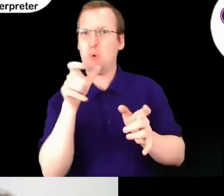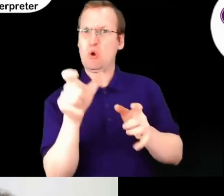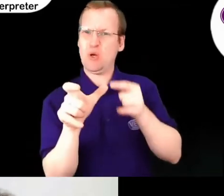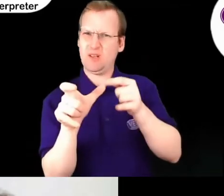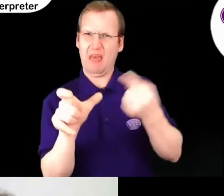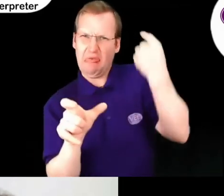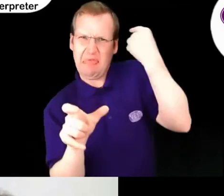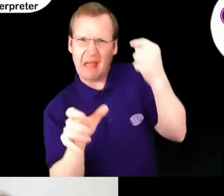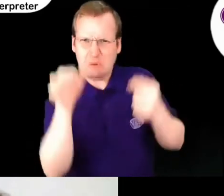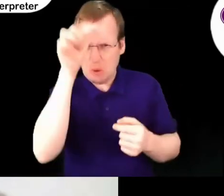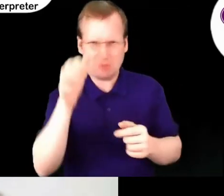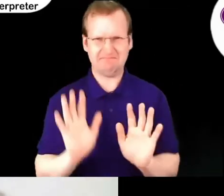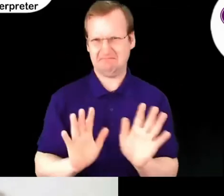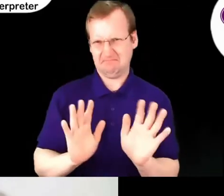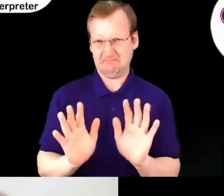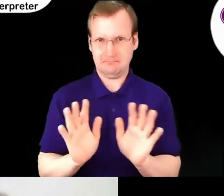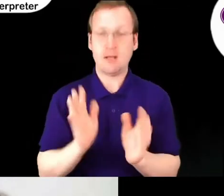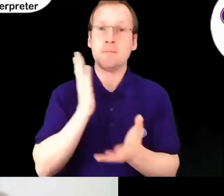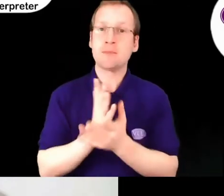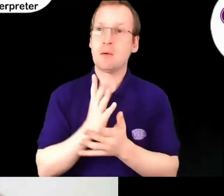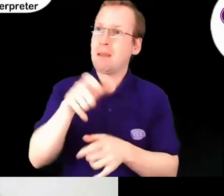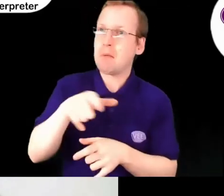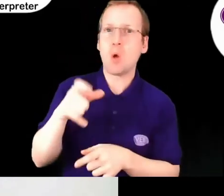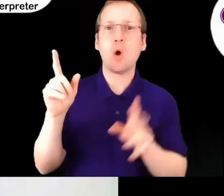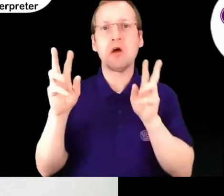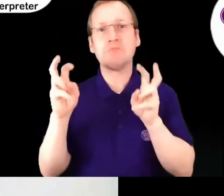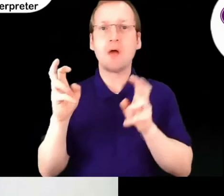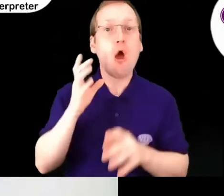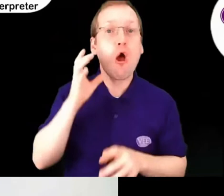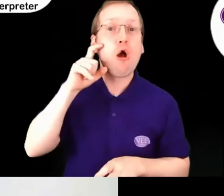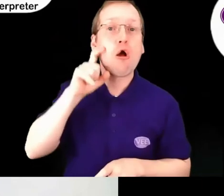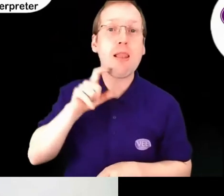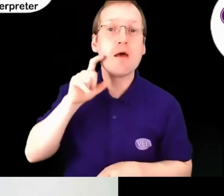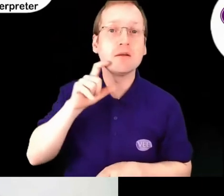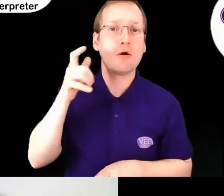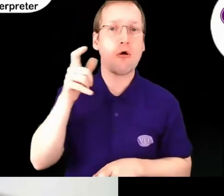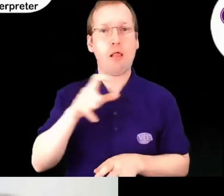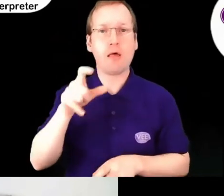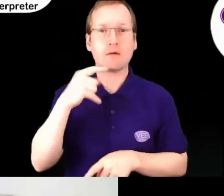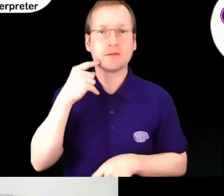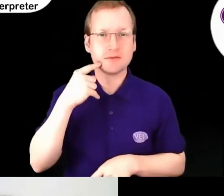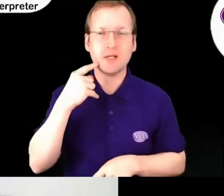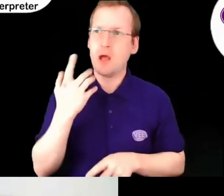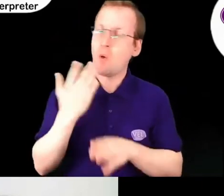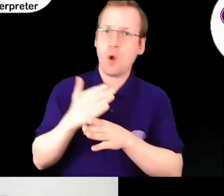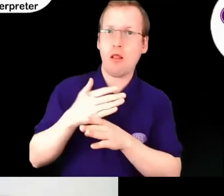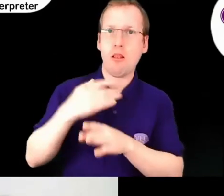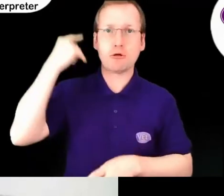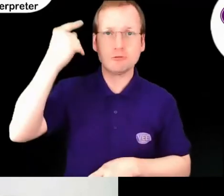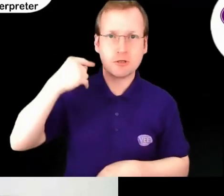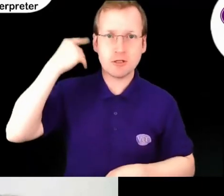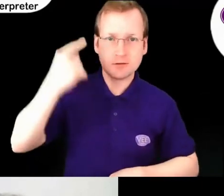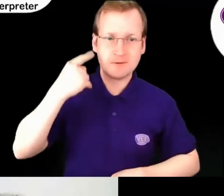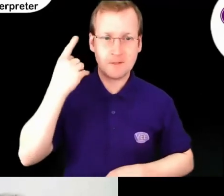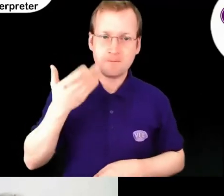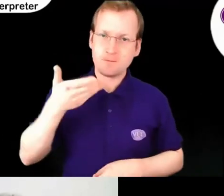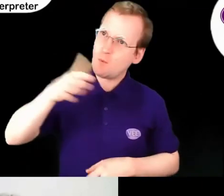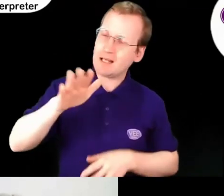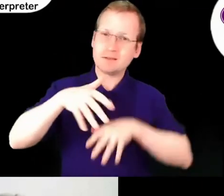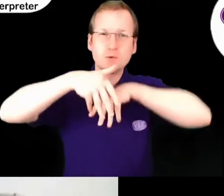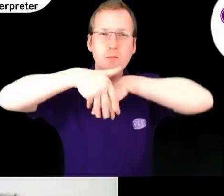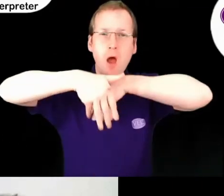abhorred those who are coloured. And from then, I suppose, you know, when I worked in London, I went in marches